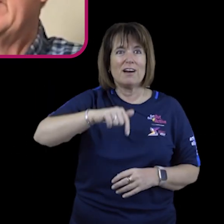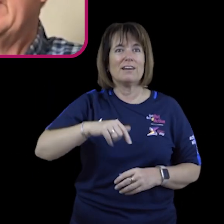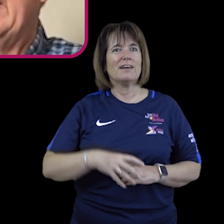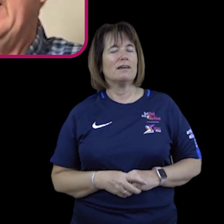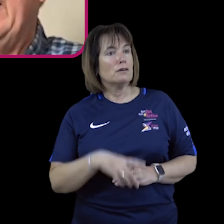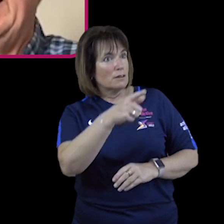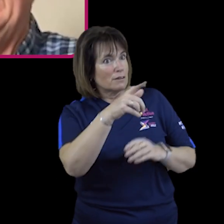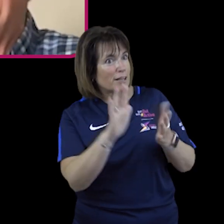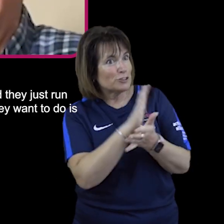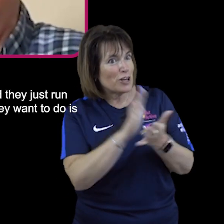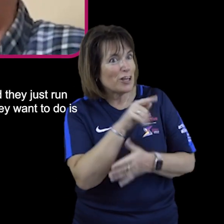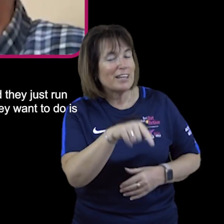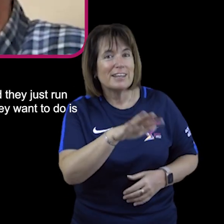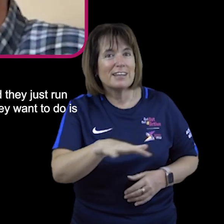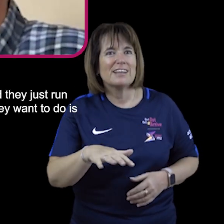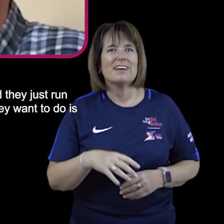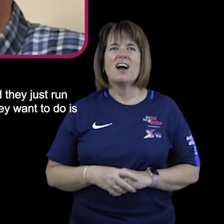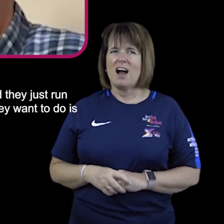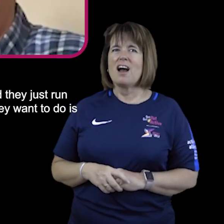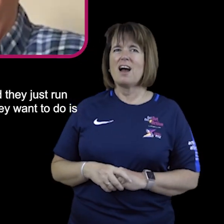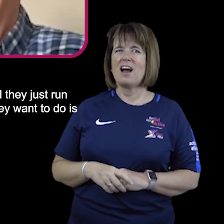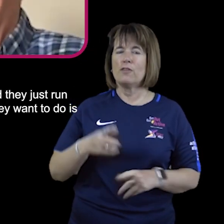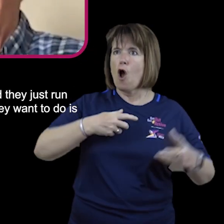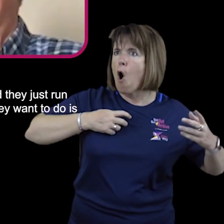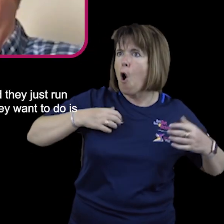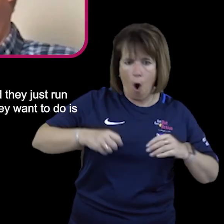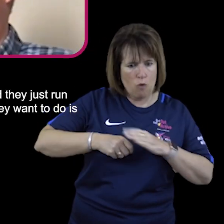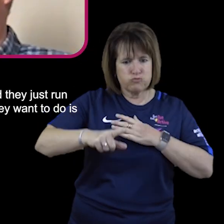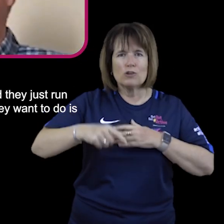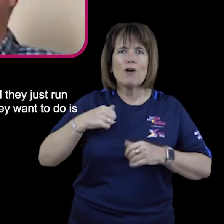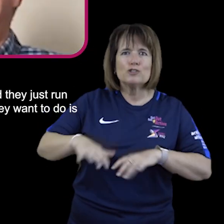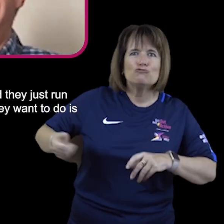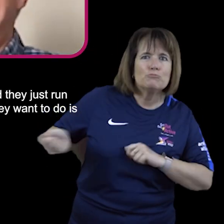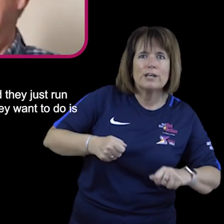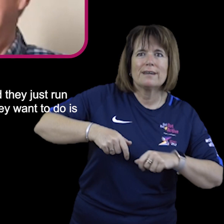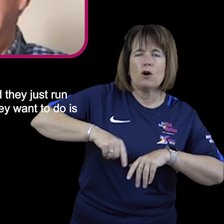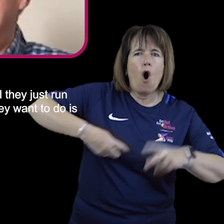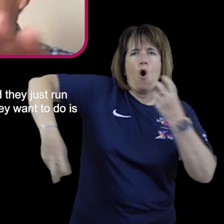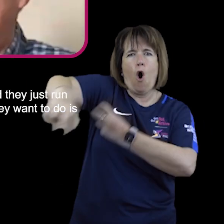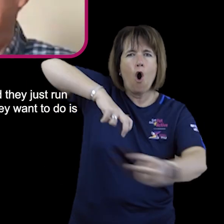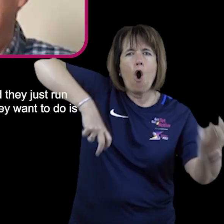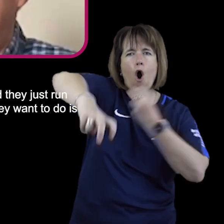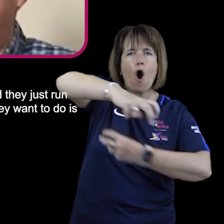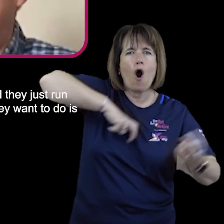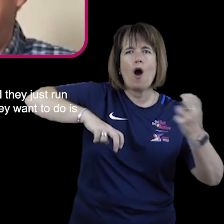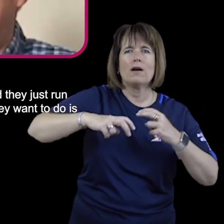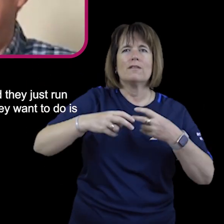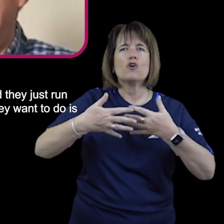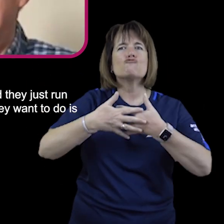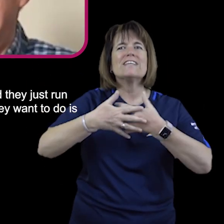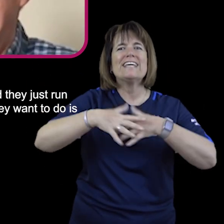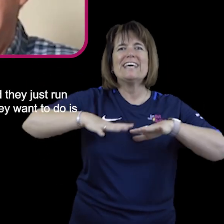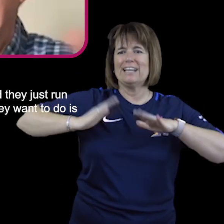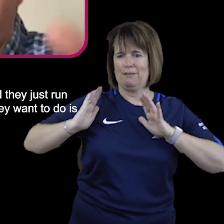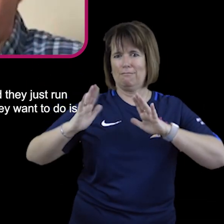Do they enjoy it? Do they enjoy? They run berserk because there's There's hardly any traffic. It's sort of the green is walled